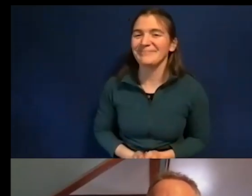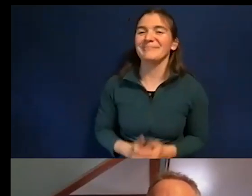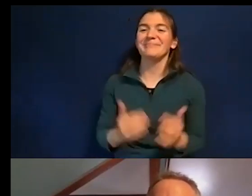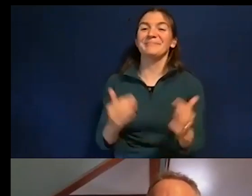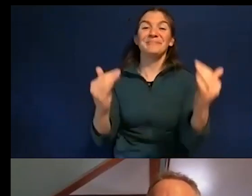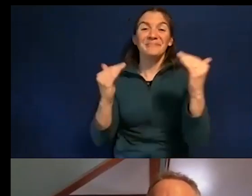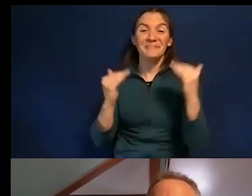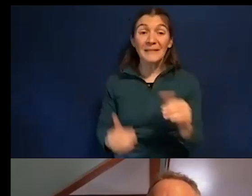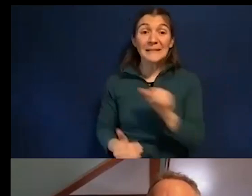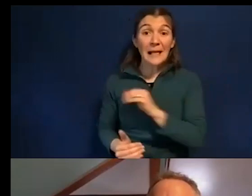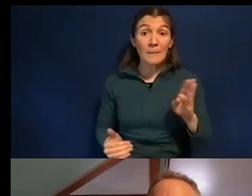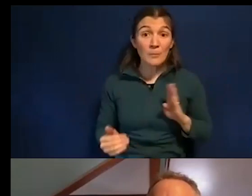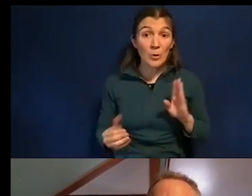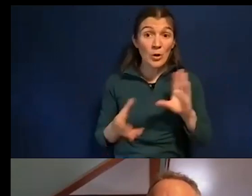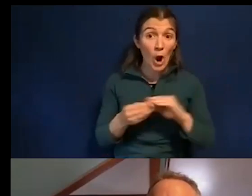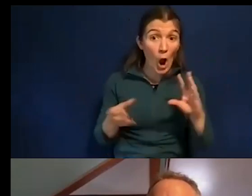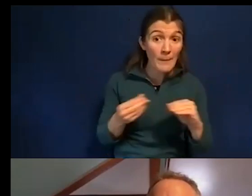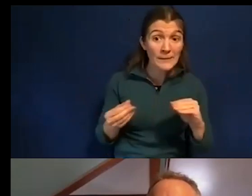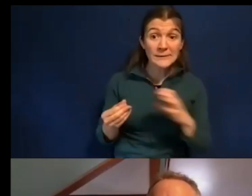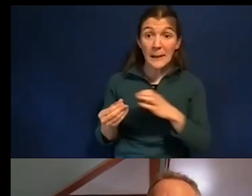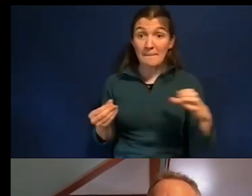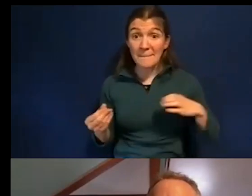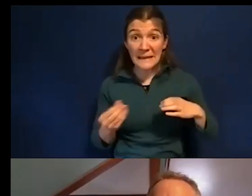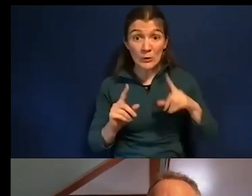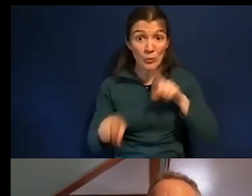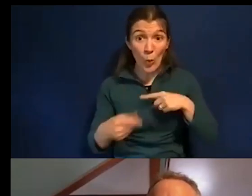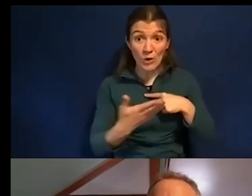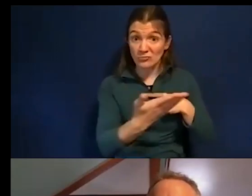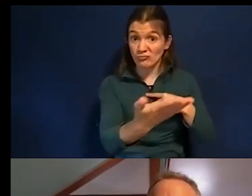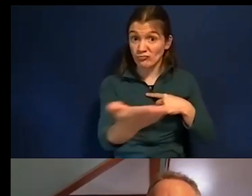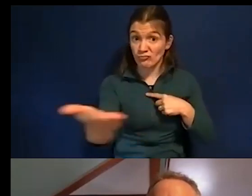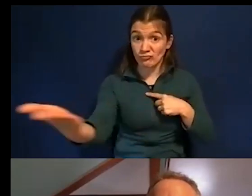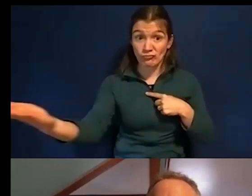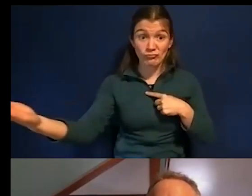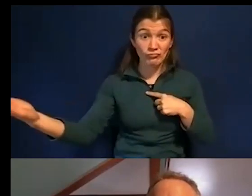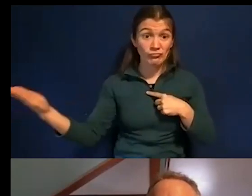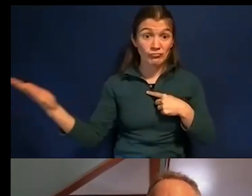there select board comments or select board committee reports?